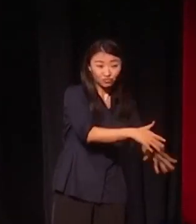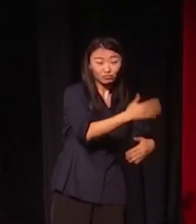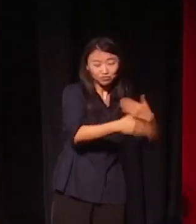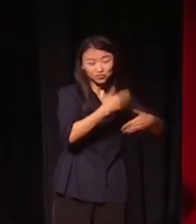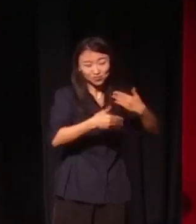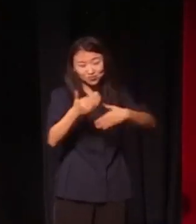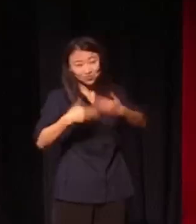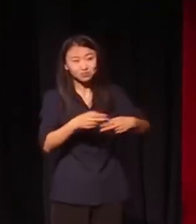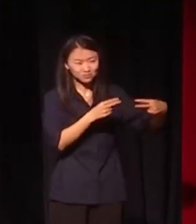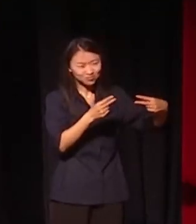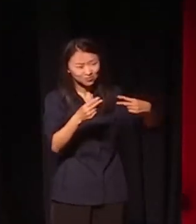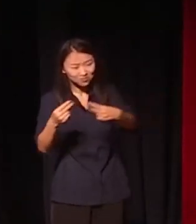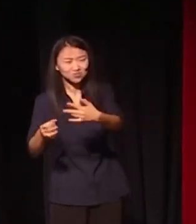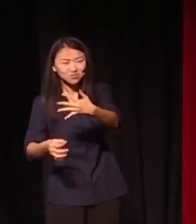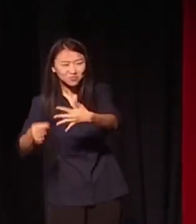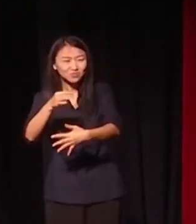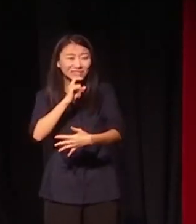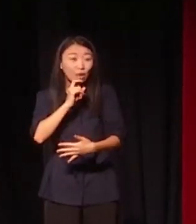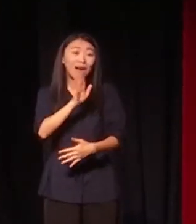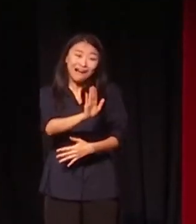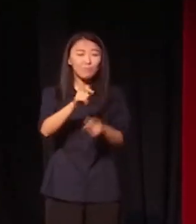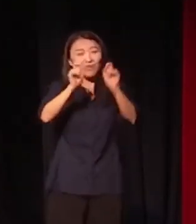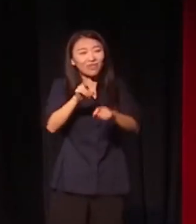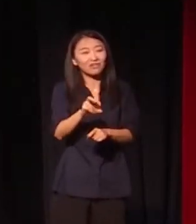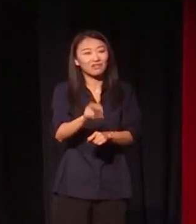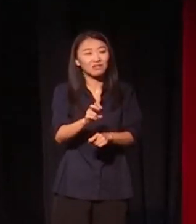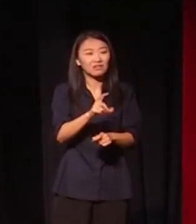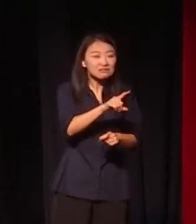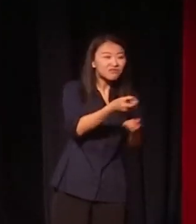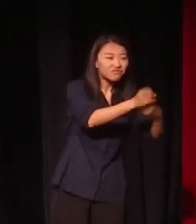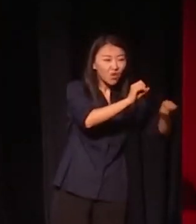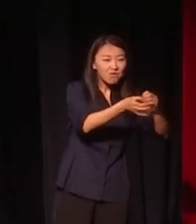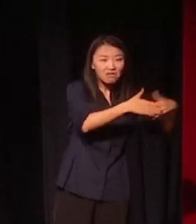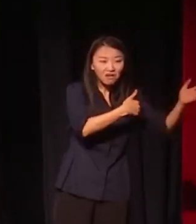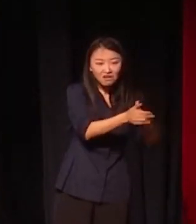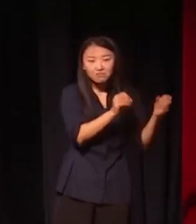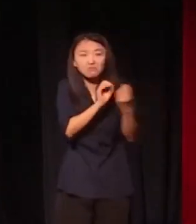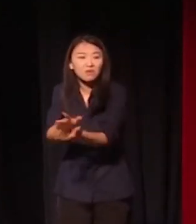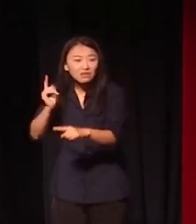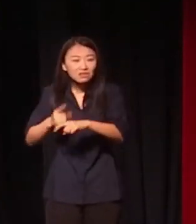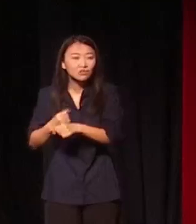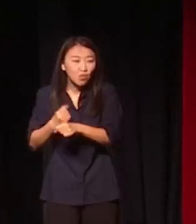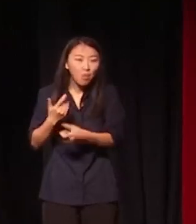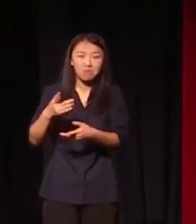and evolving, this is a constant question for us in interpreting practice, but also in interpreter education.